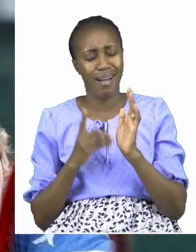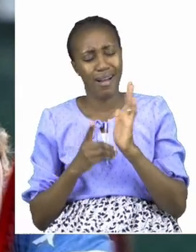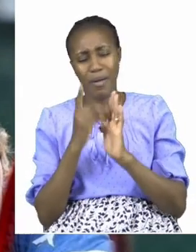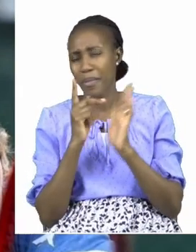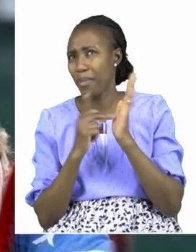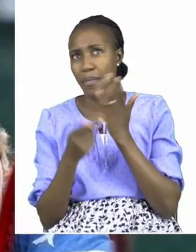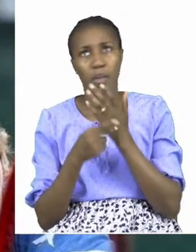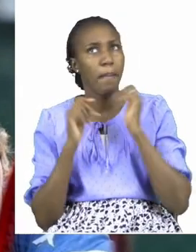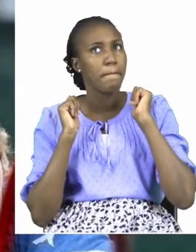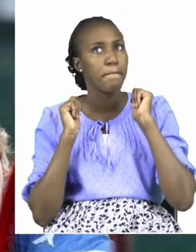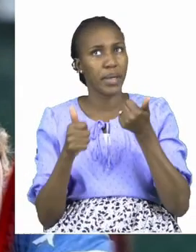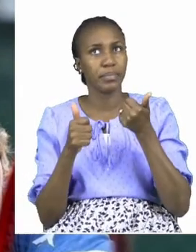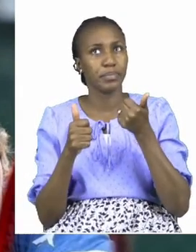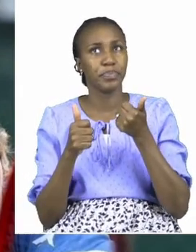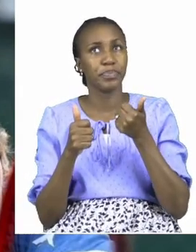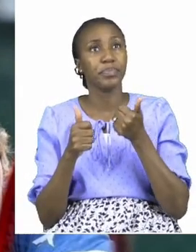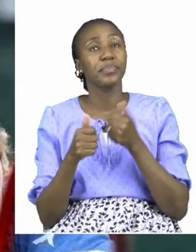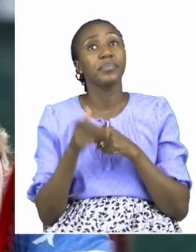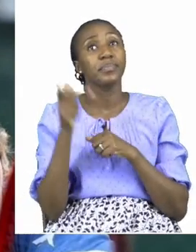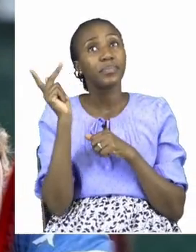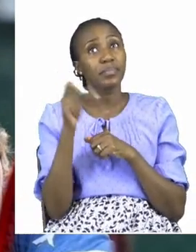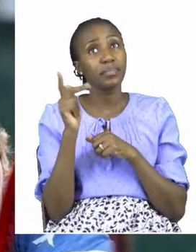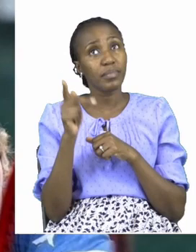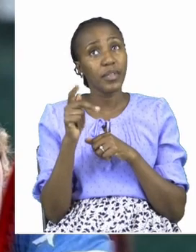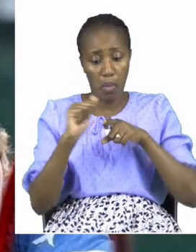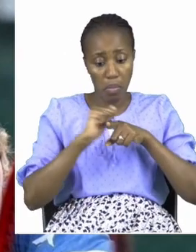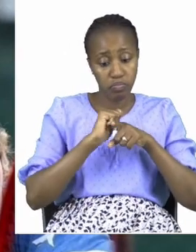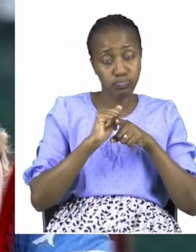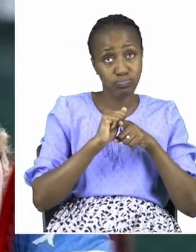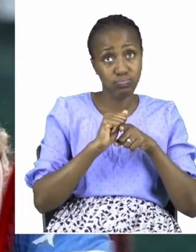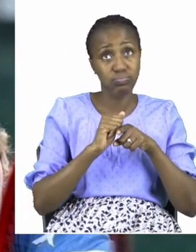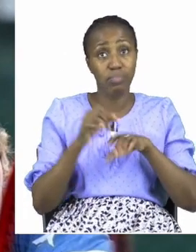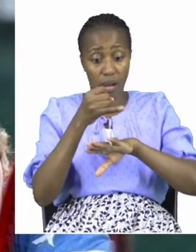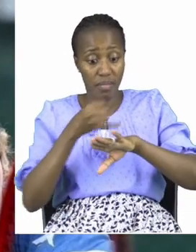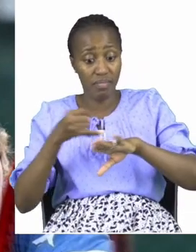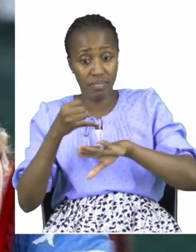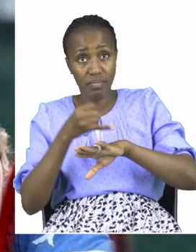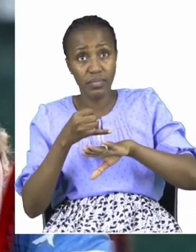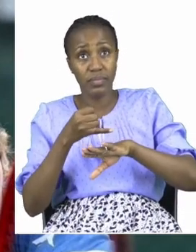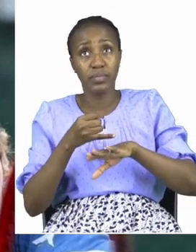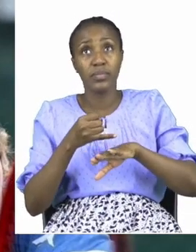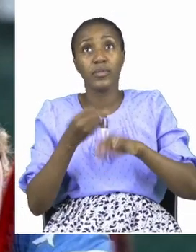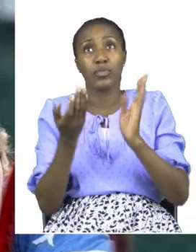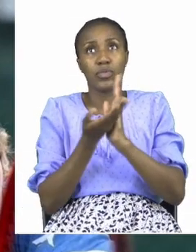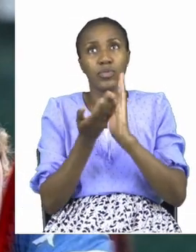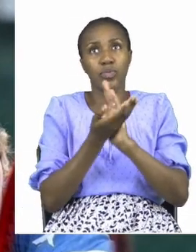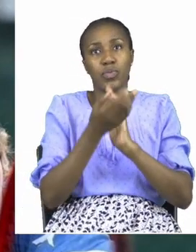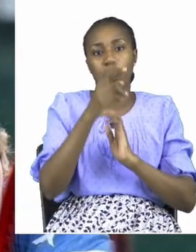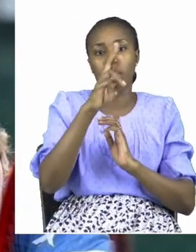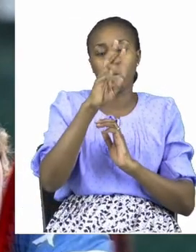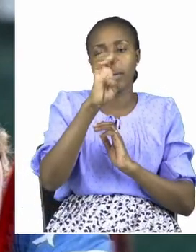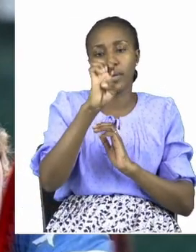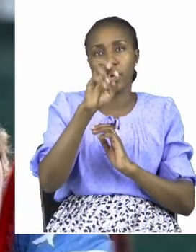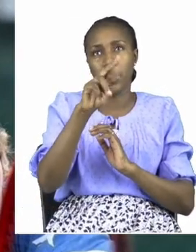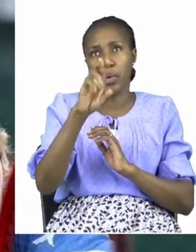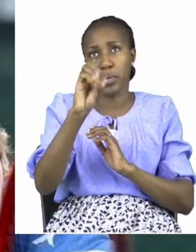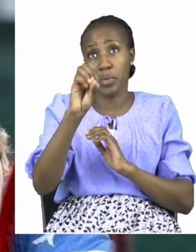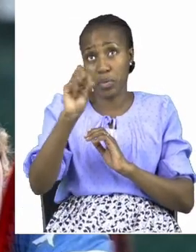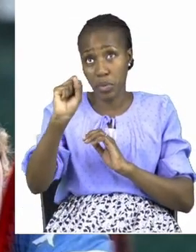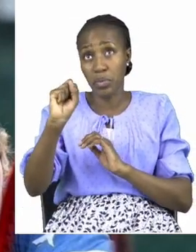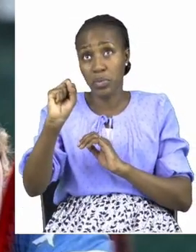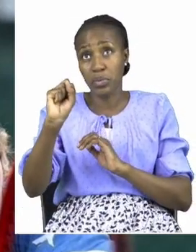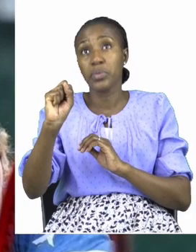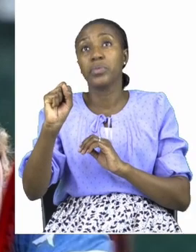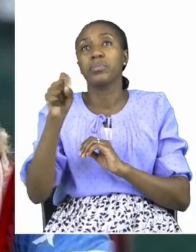on, and then we got also a training center, tennis training center at Eros Primary School in Eros,